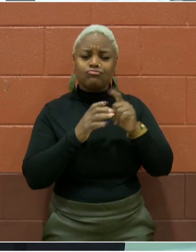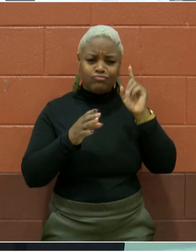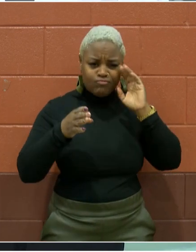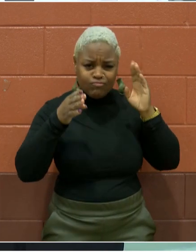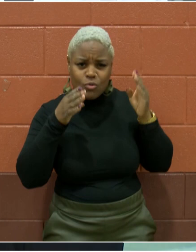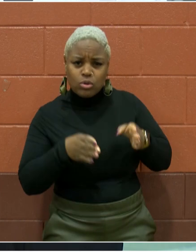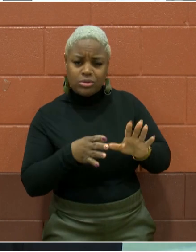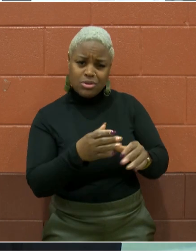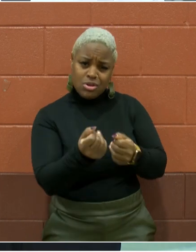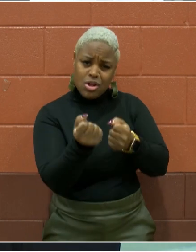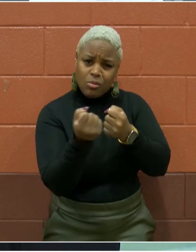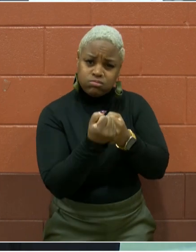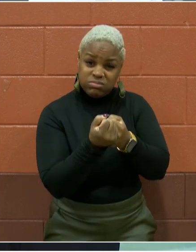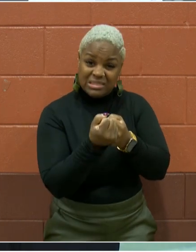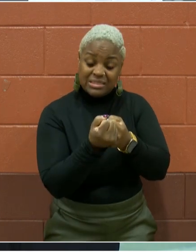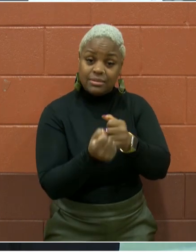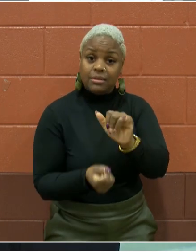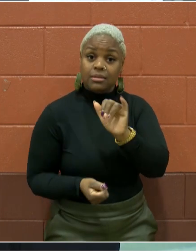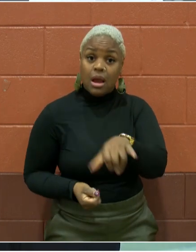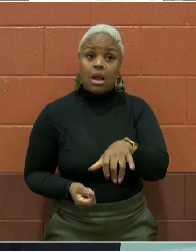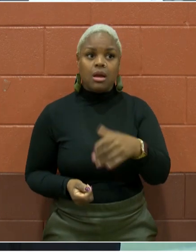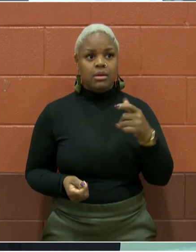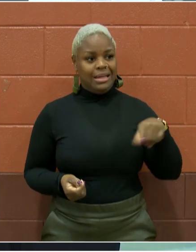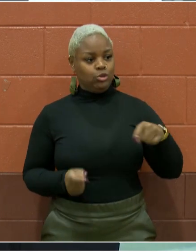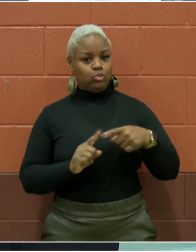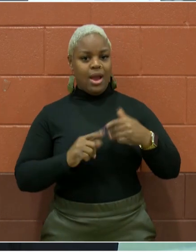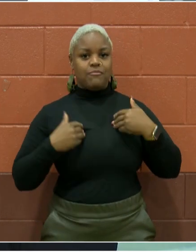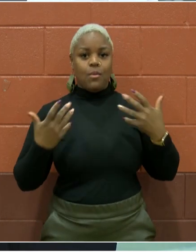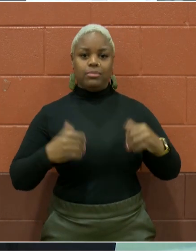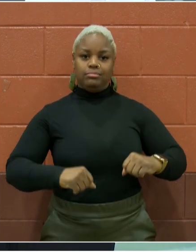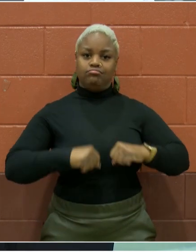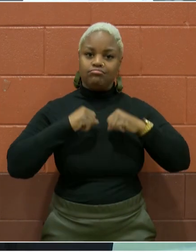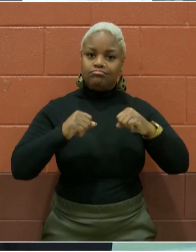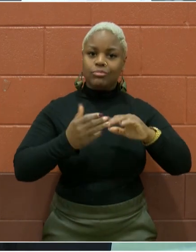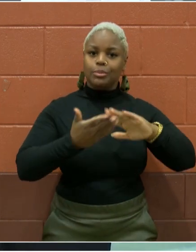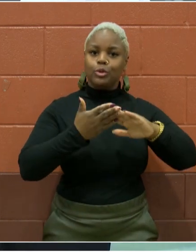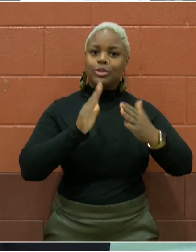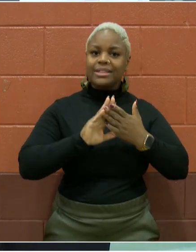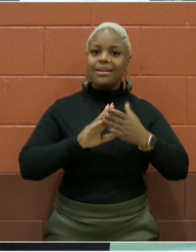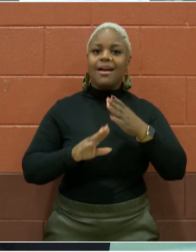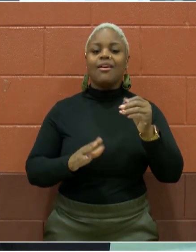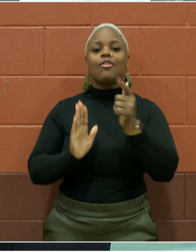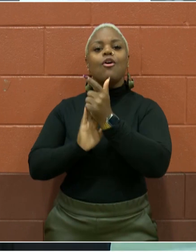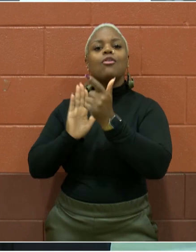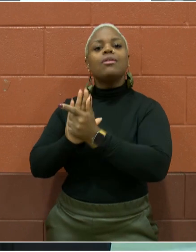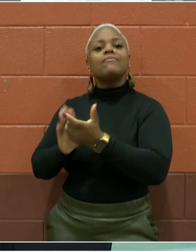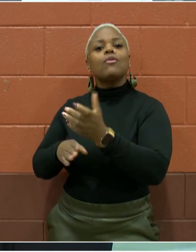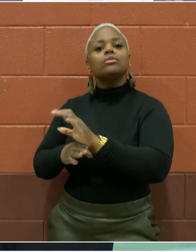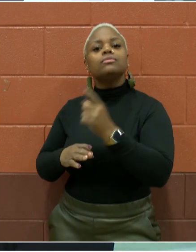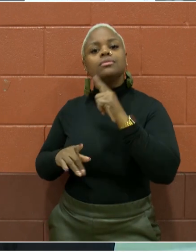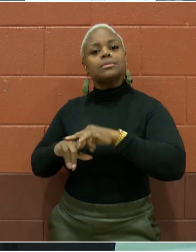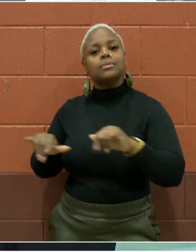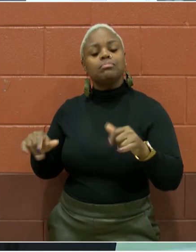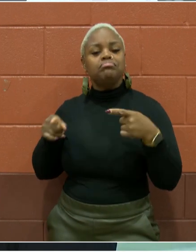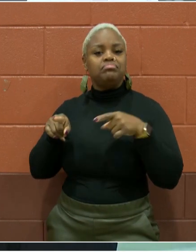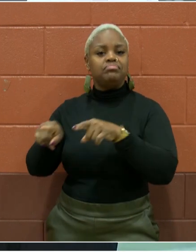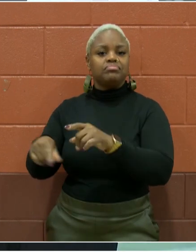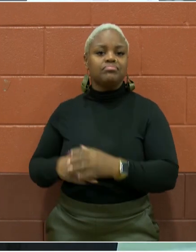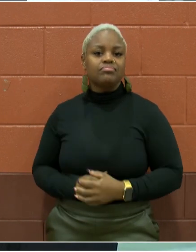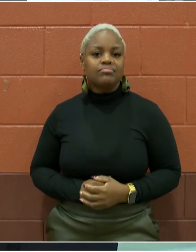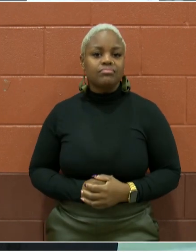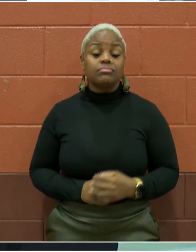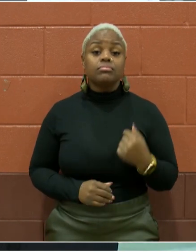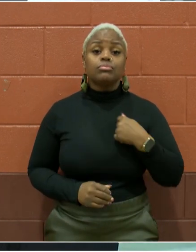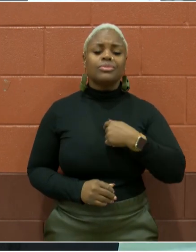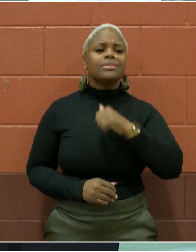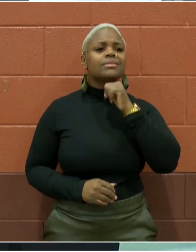enforcement actions in order to protect our community. The goal of ICAT is not to eliminate police uses of force, but to provide our